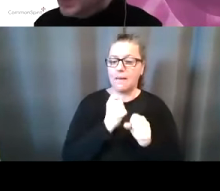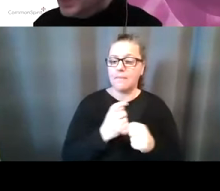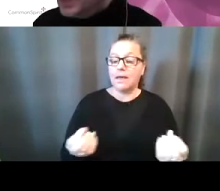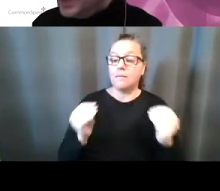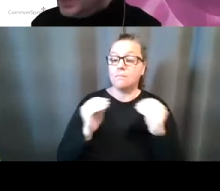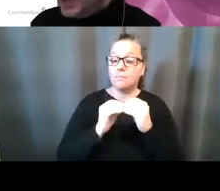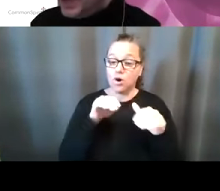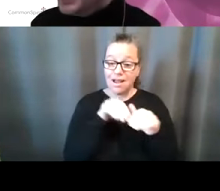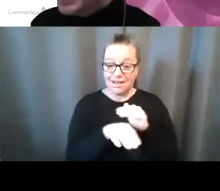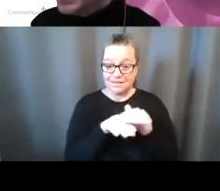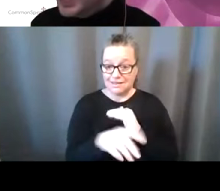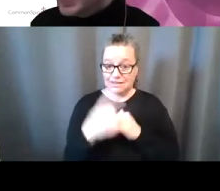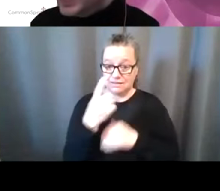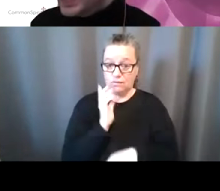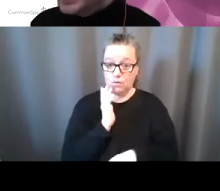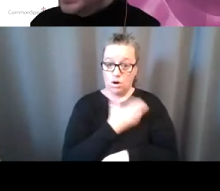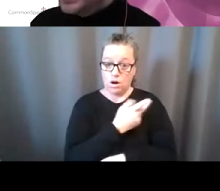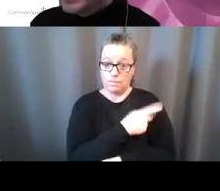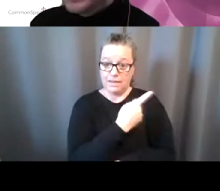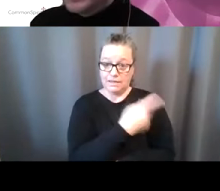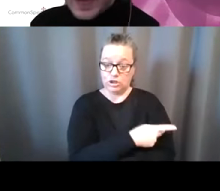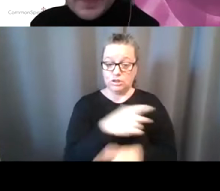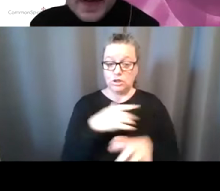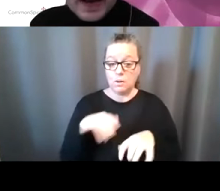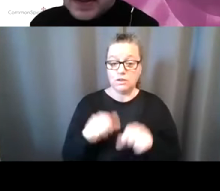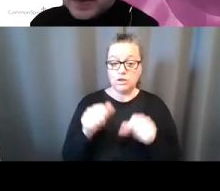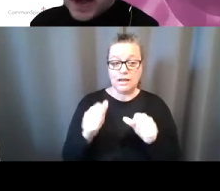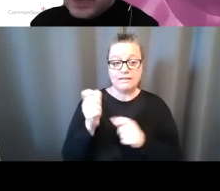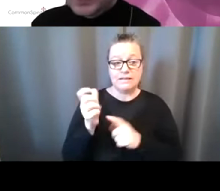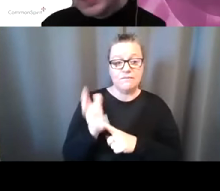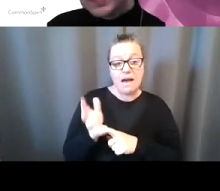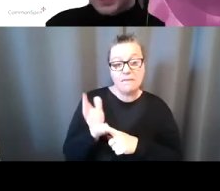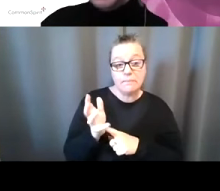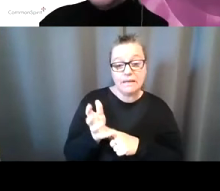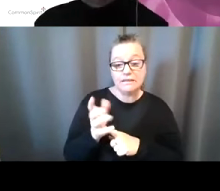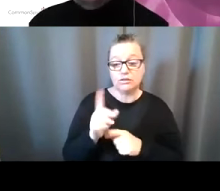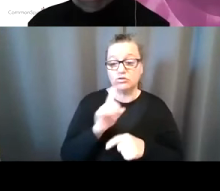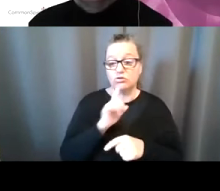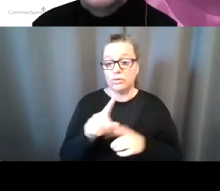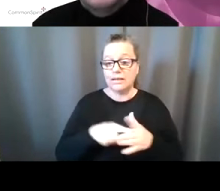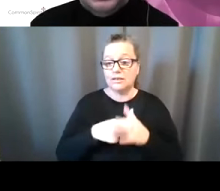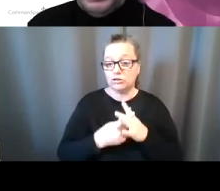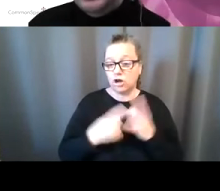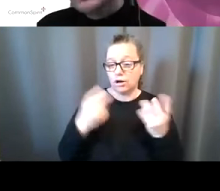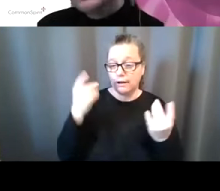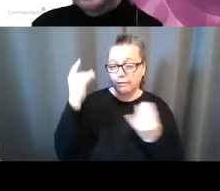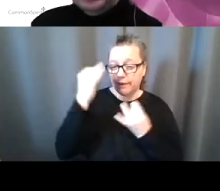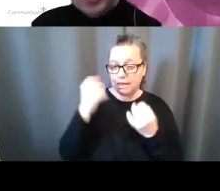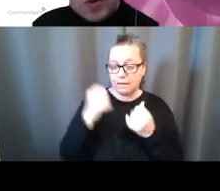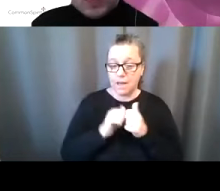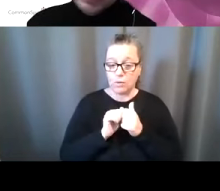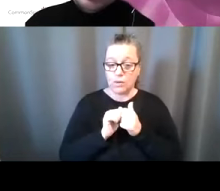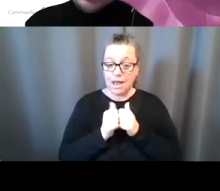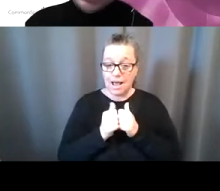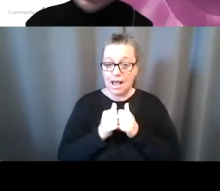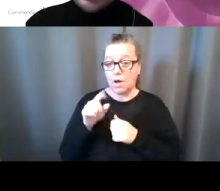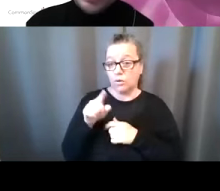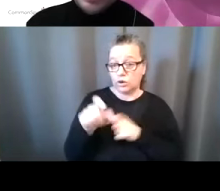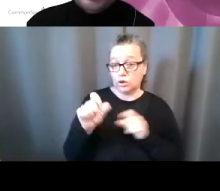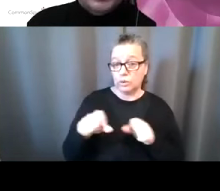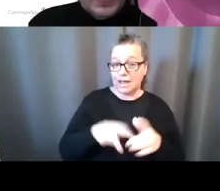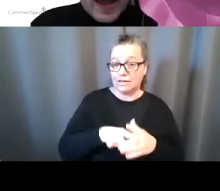patients. I just want to take the next 5 minutes or so to really start thinking about how you can